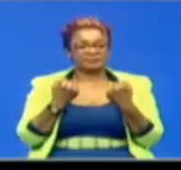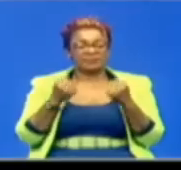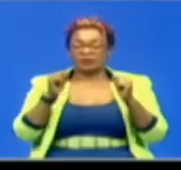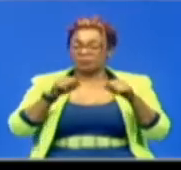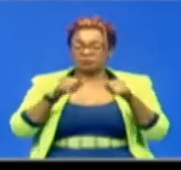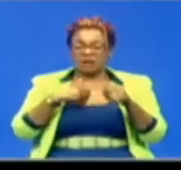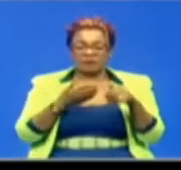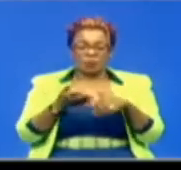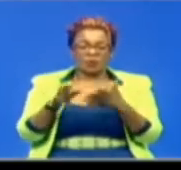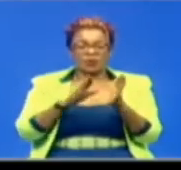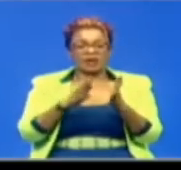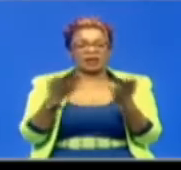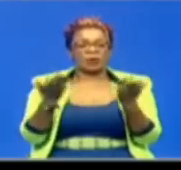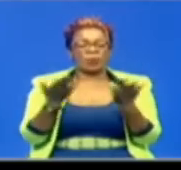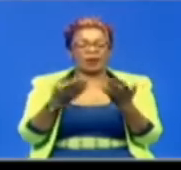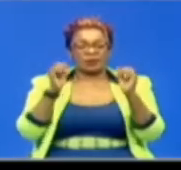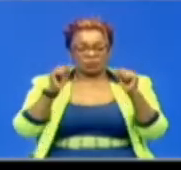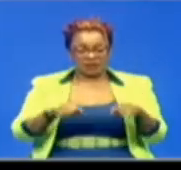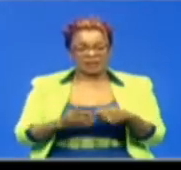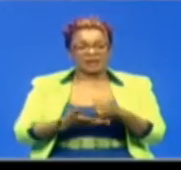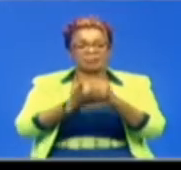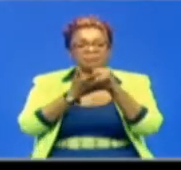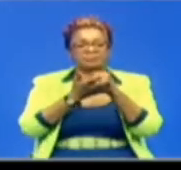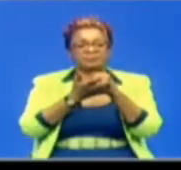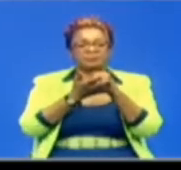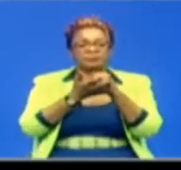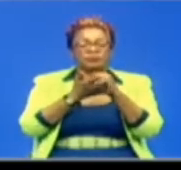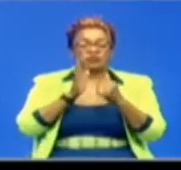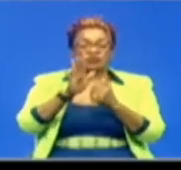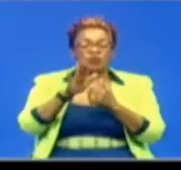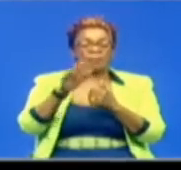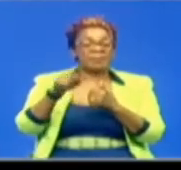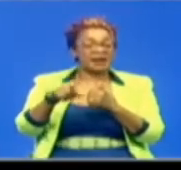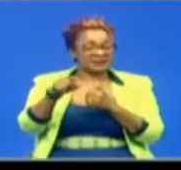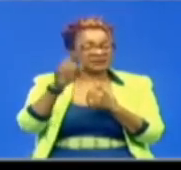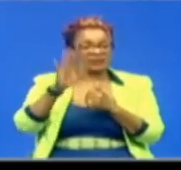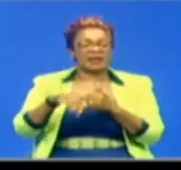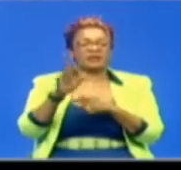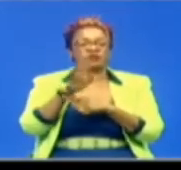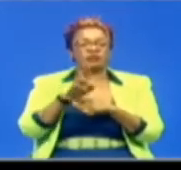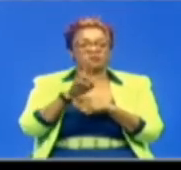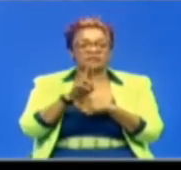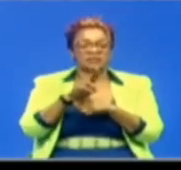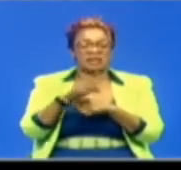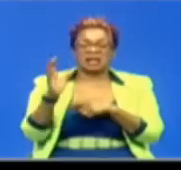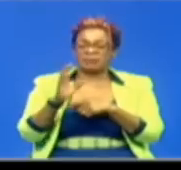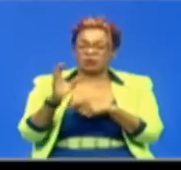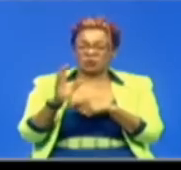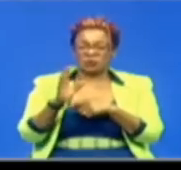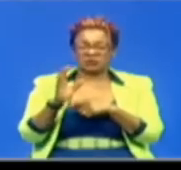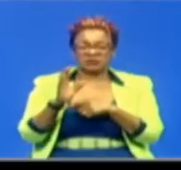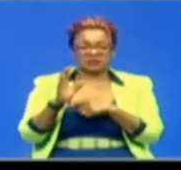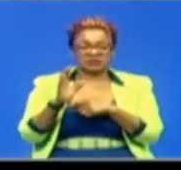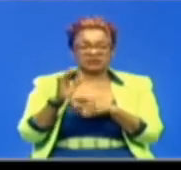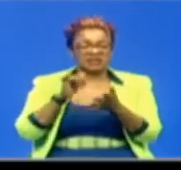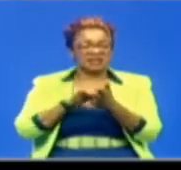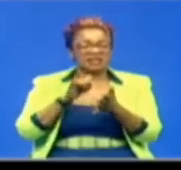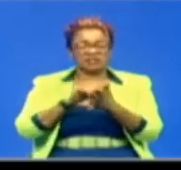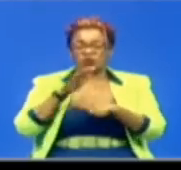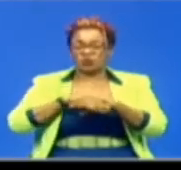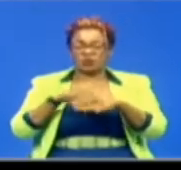unaweza ukasaidia ile mimea yako instead of using chemicals nyingi ambazo you end